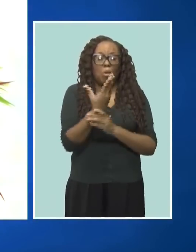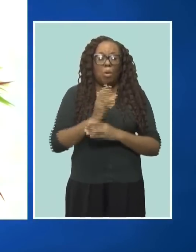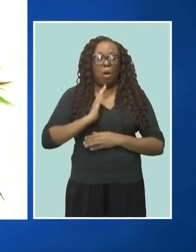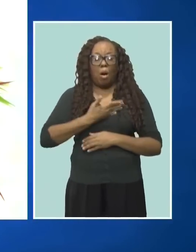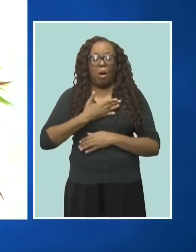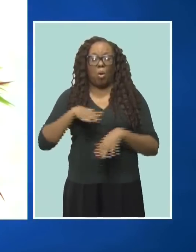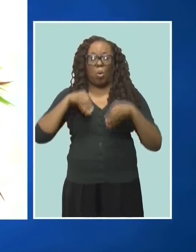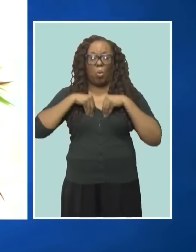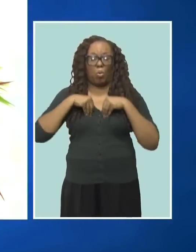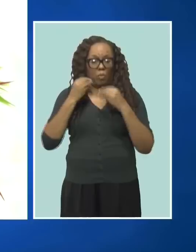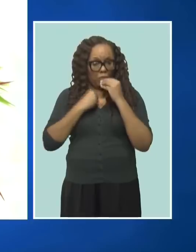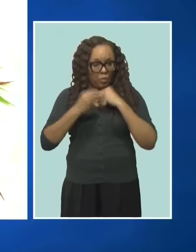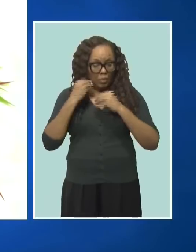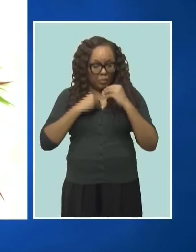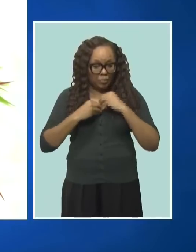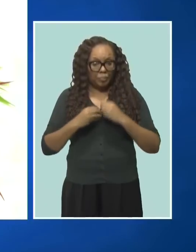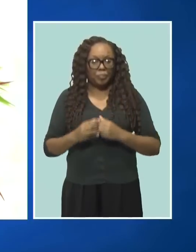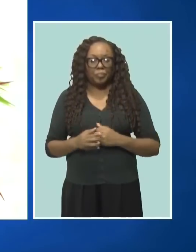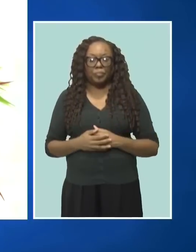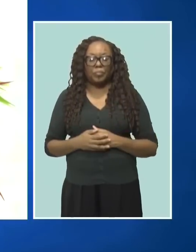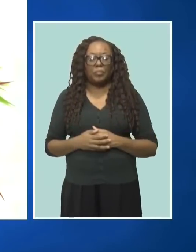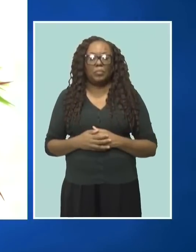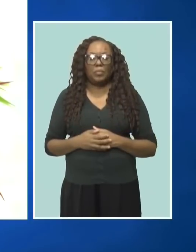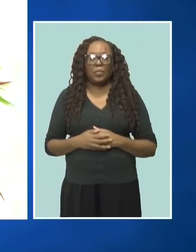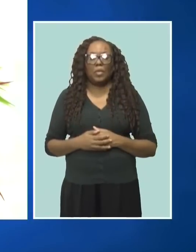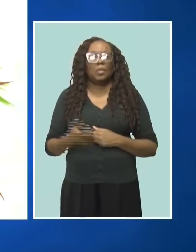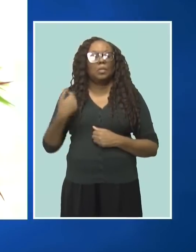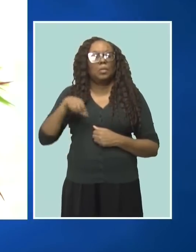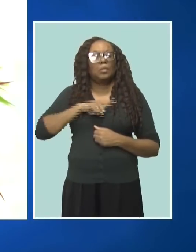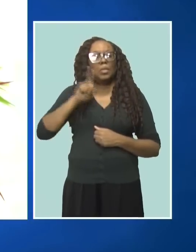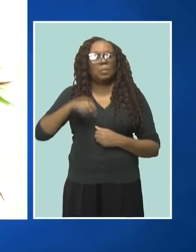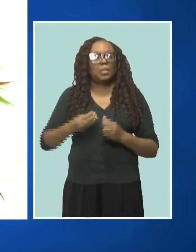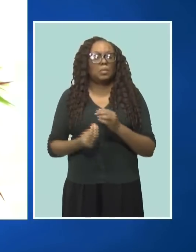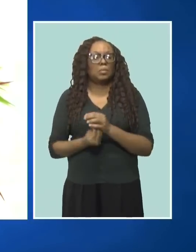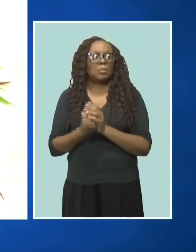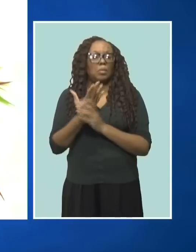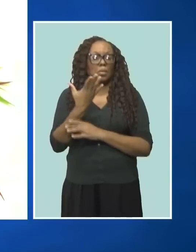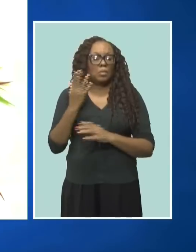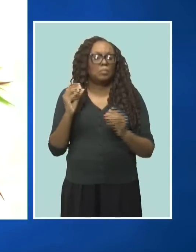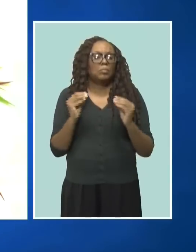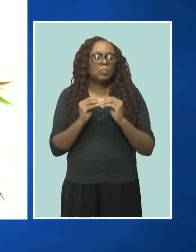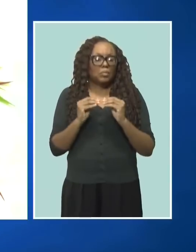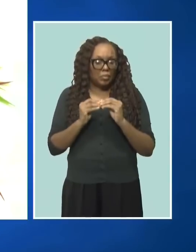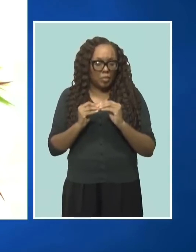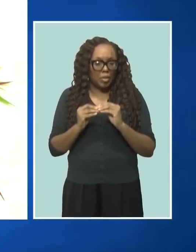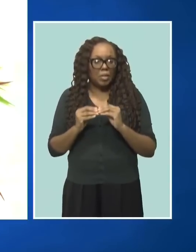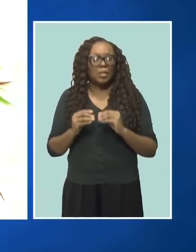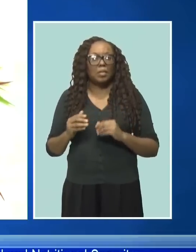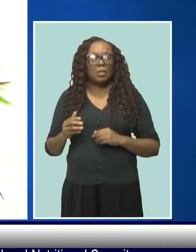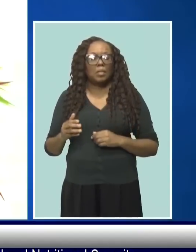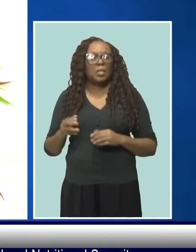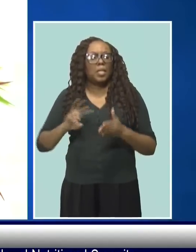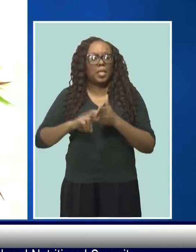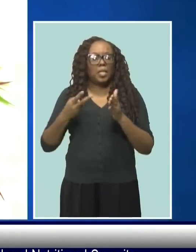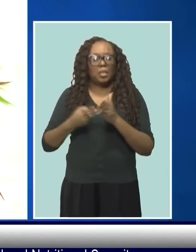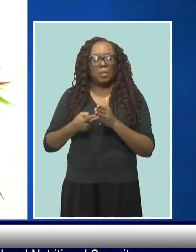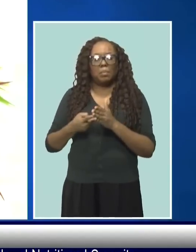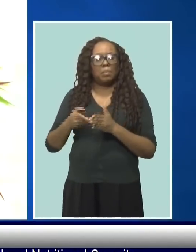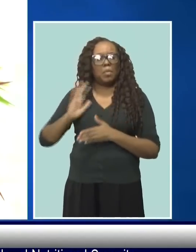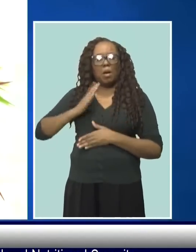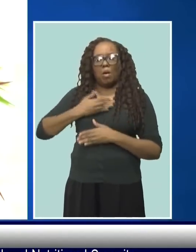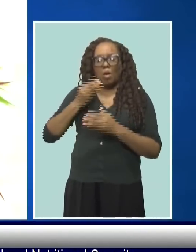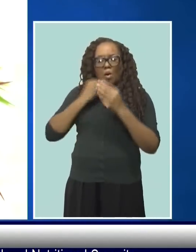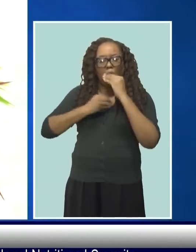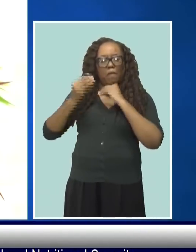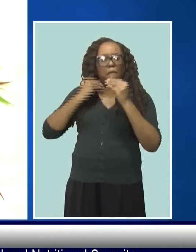So we as a country must increase production, which should help reduce the cost of food and make it